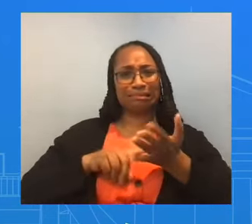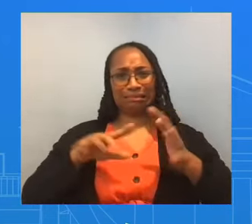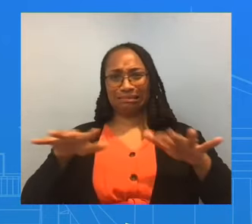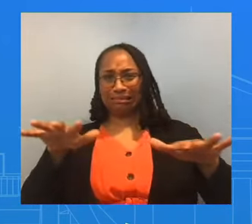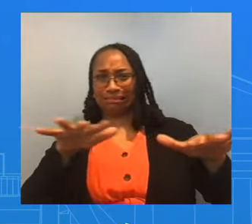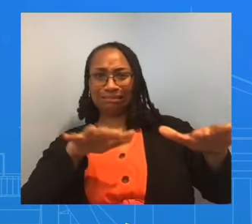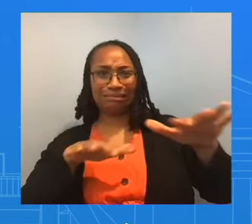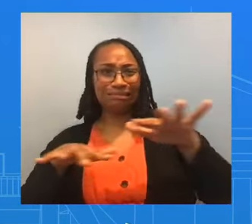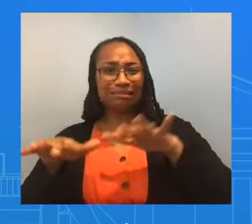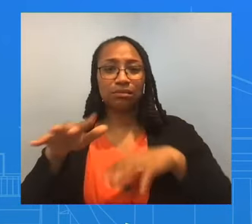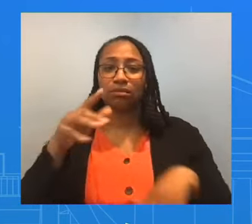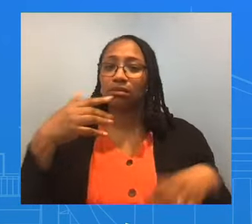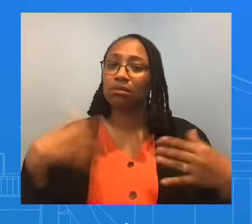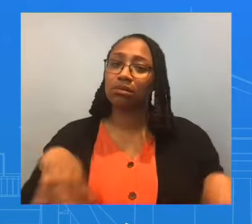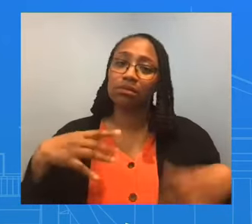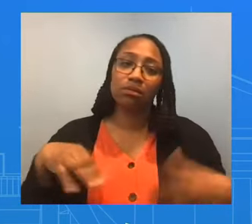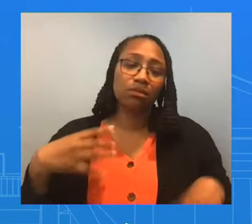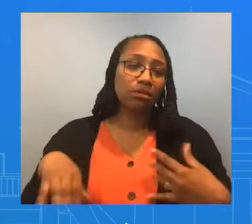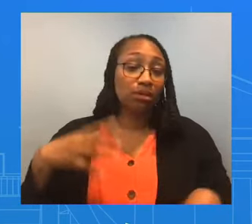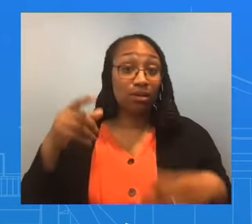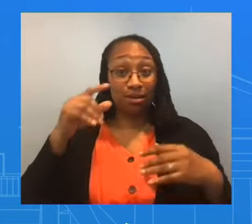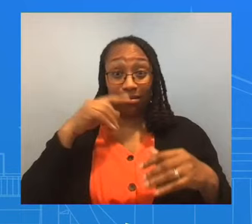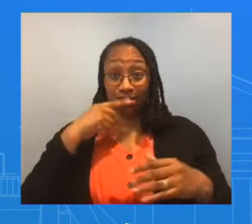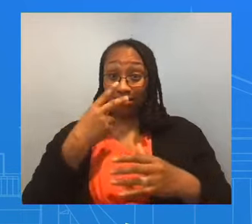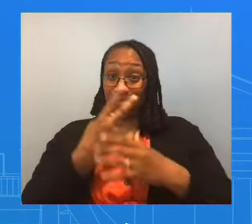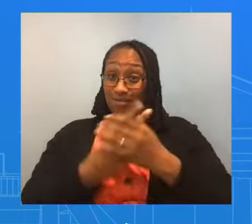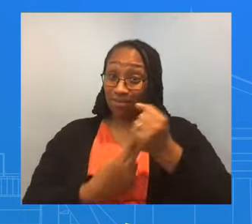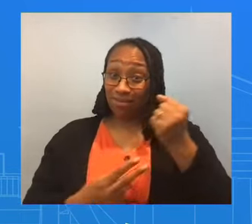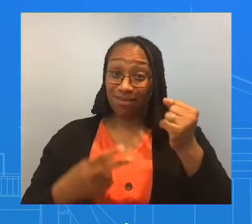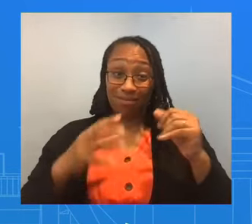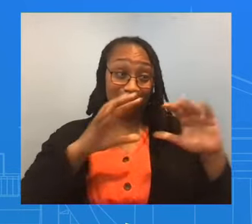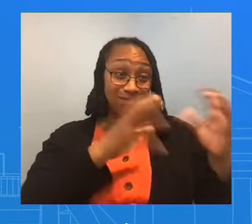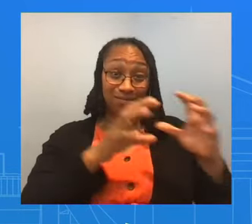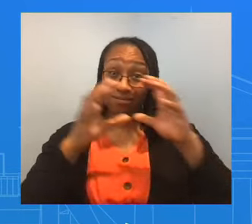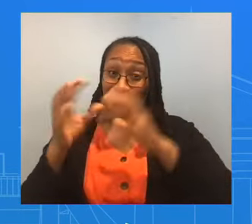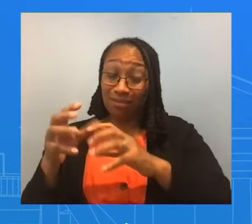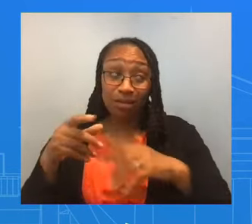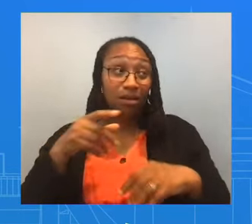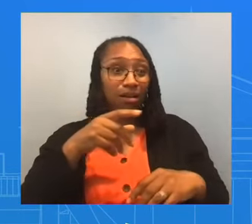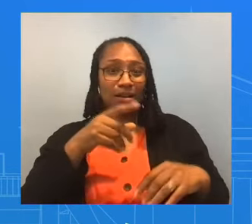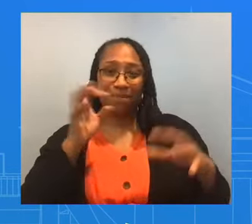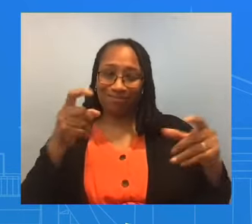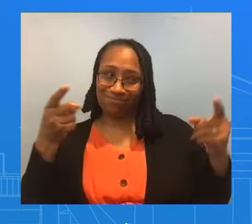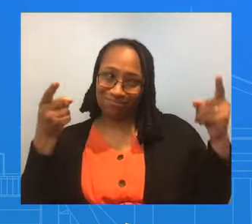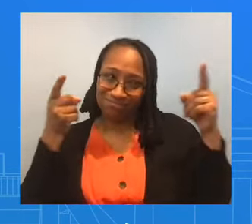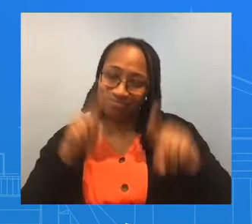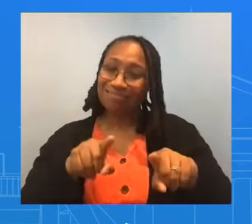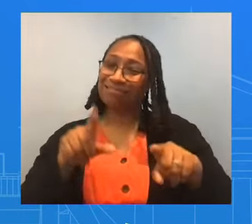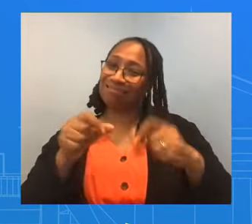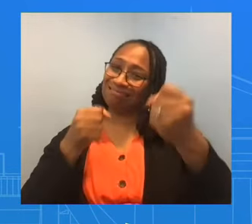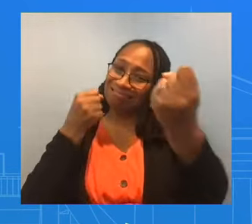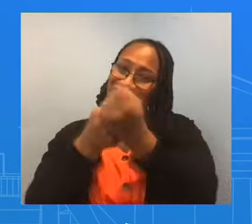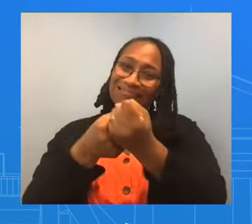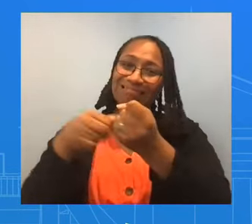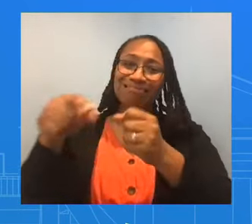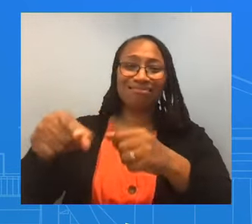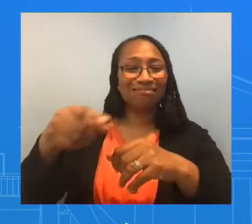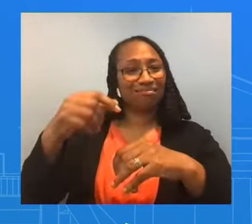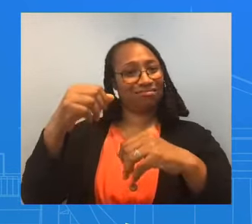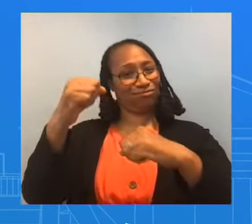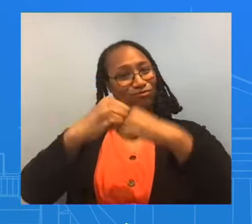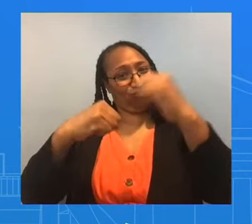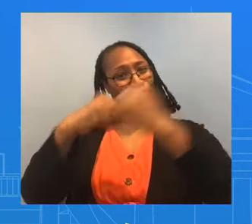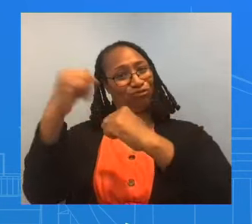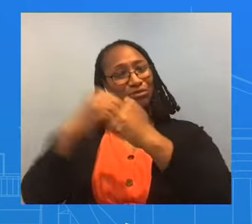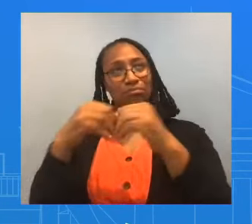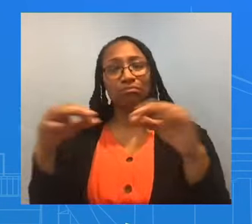is so important. This is why the president fought so hard for it. As I was asked about, can we do things in a bipartisan way? Not really asked that way, but